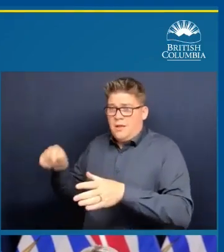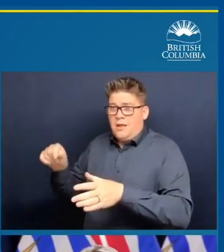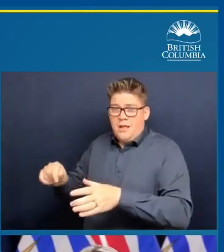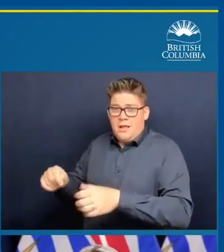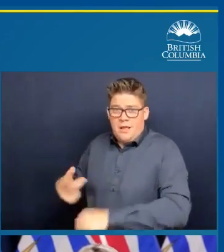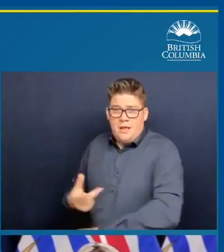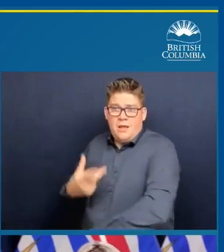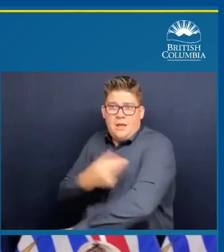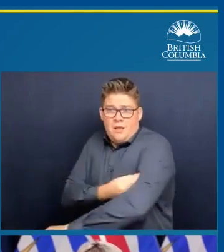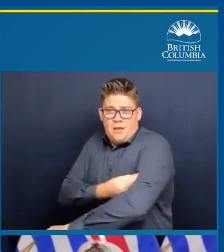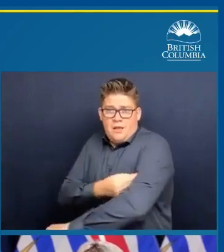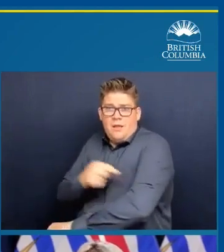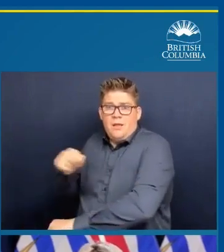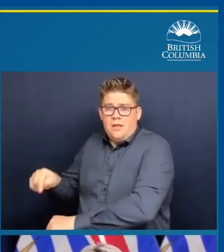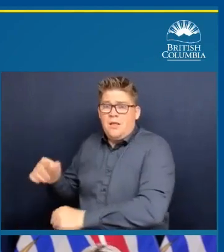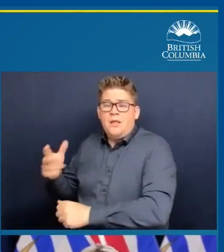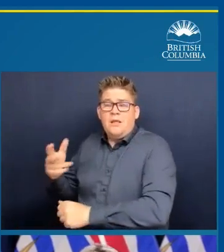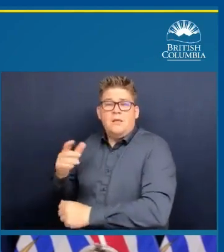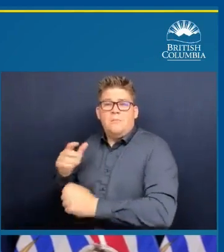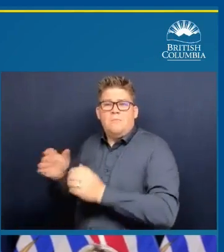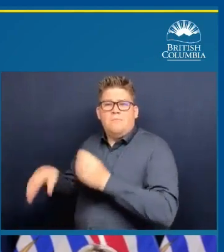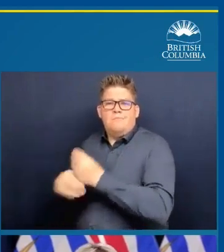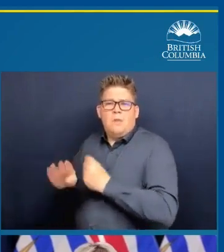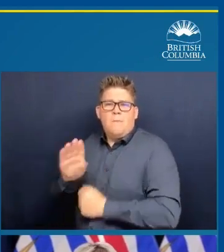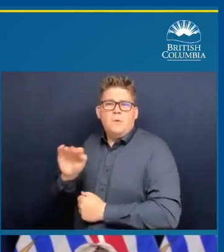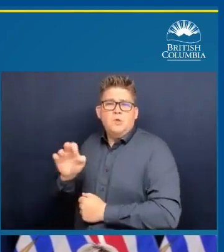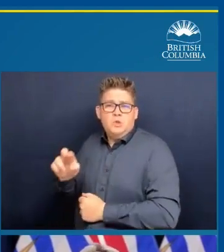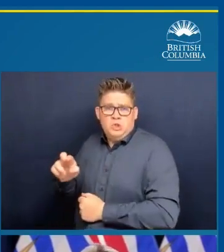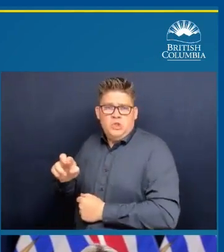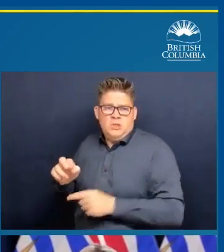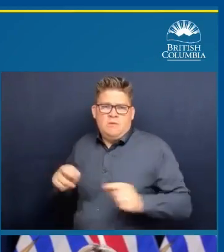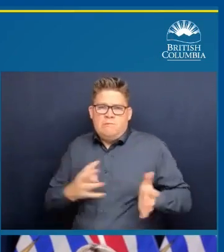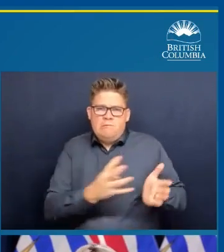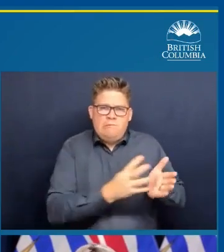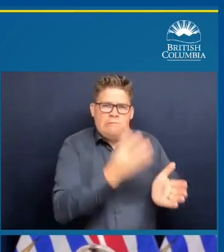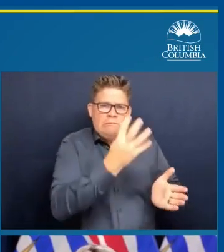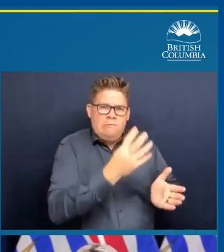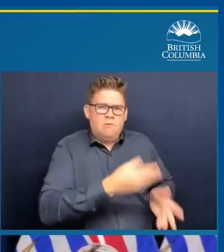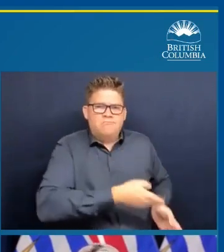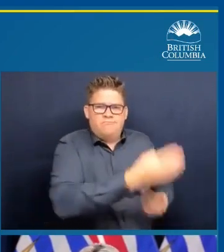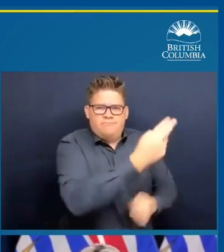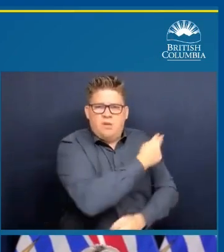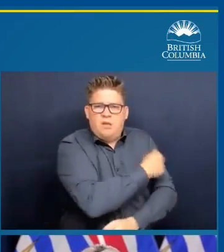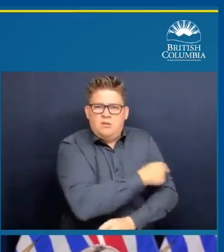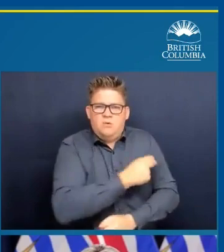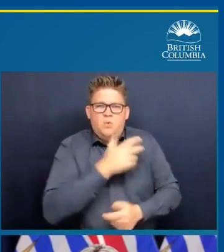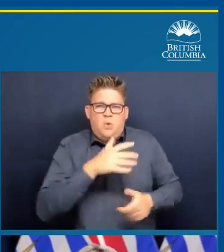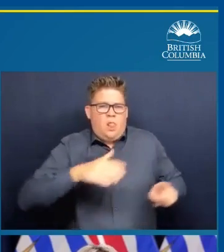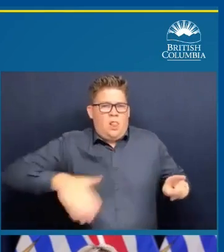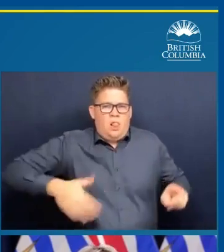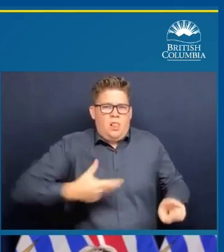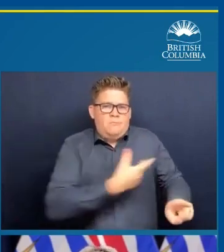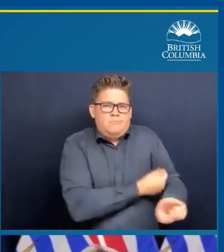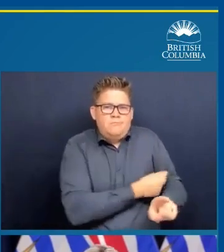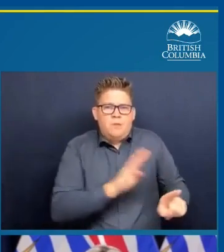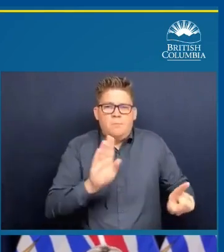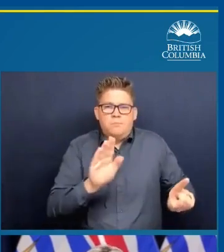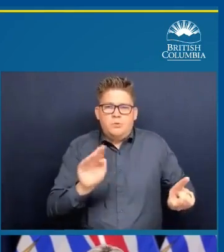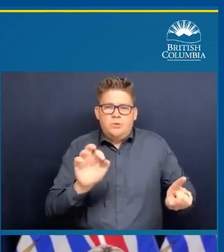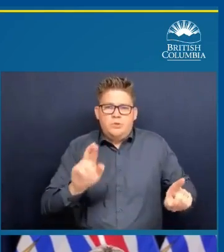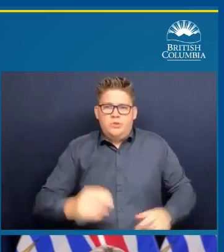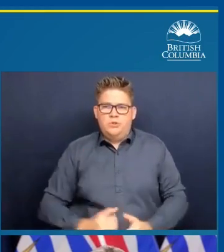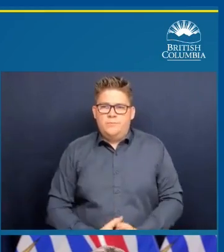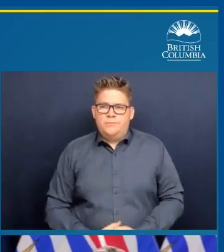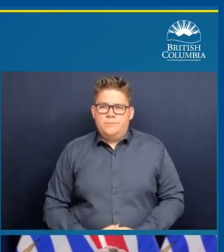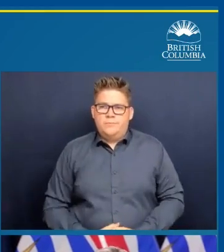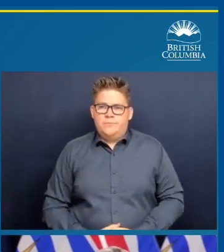this makes a difference. This makes a difference for your own personal health, but it also makes a difference on your risk of ending up in hospital or passing it on